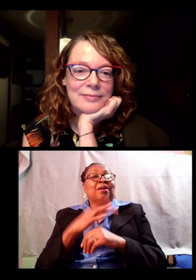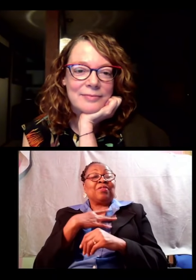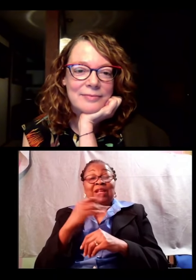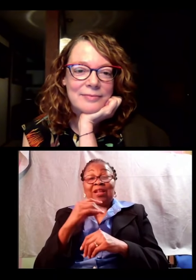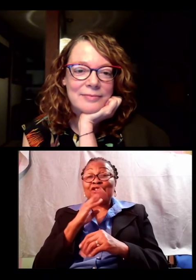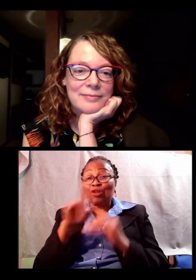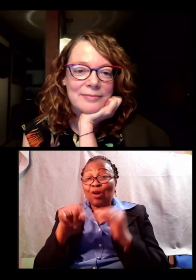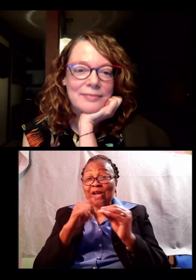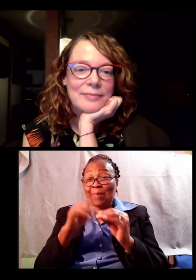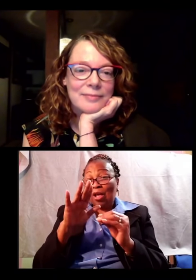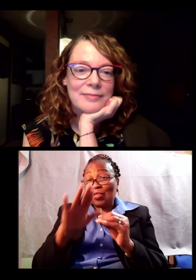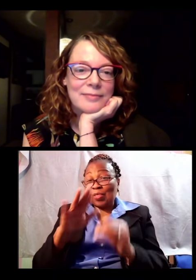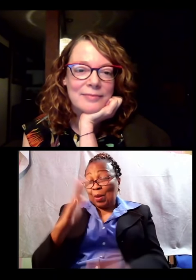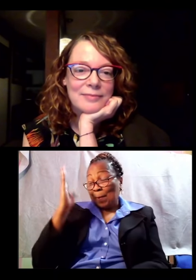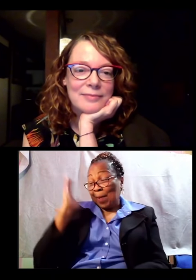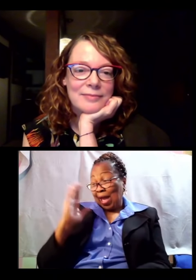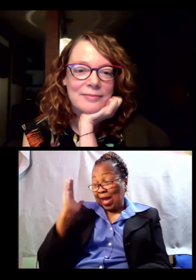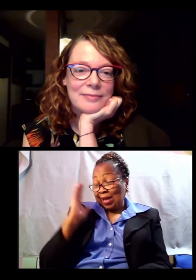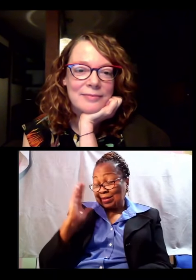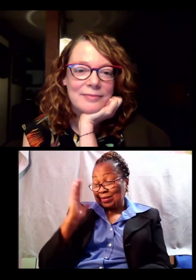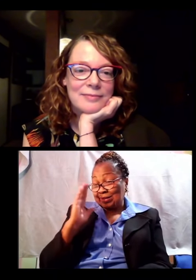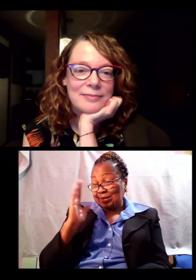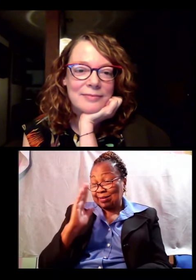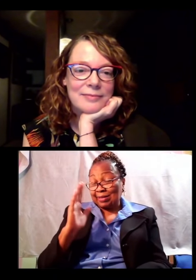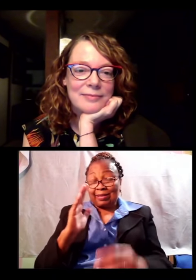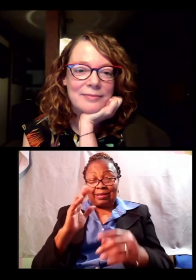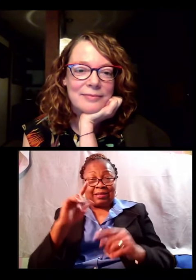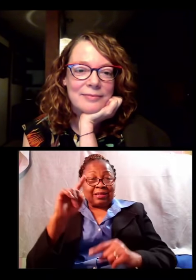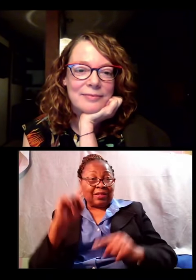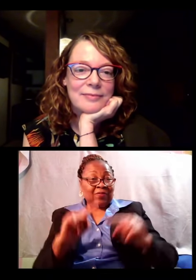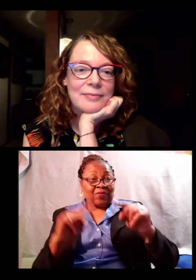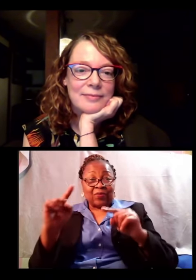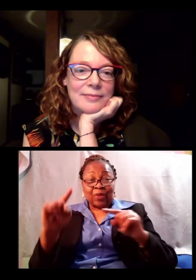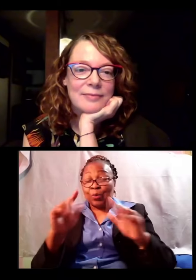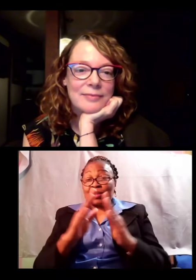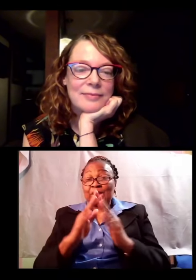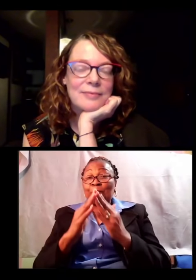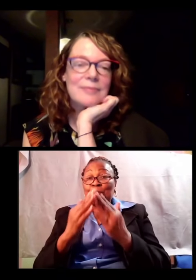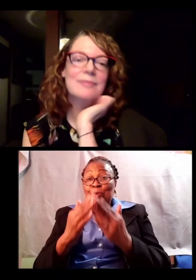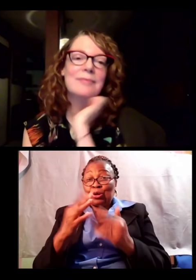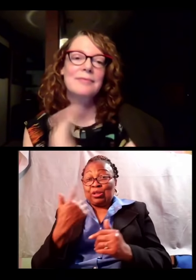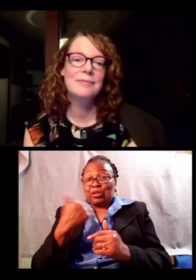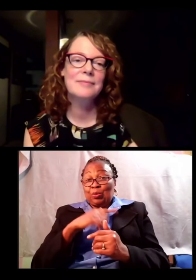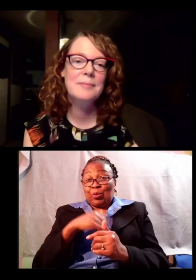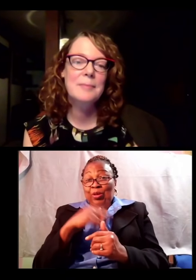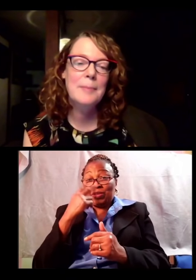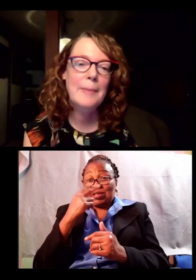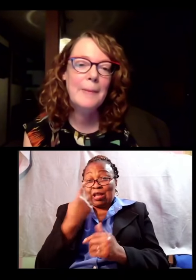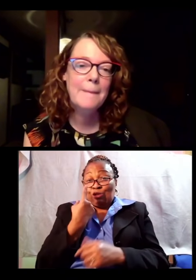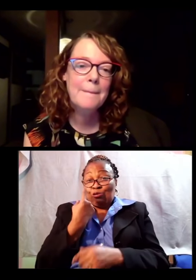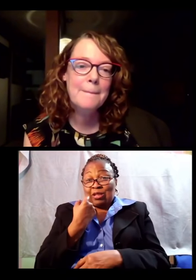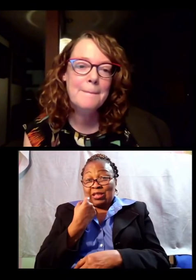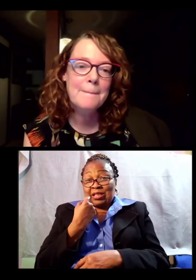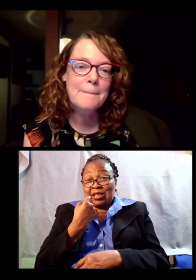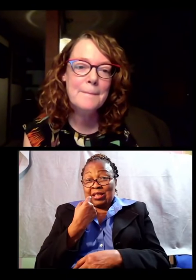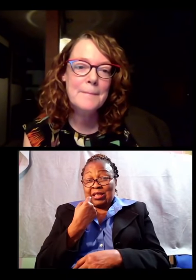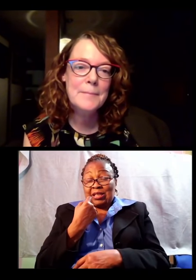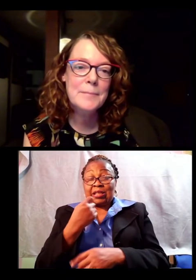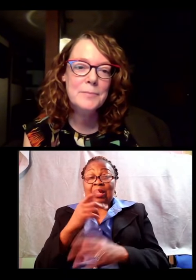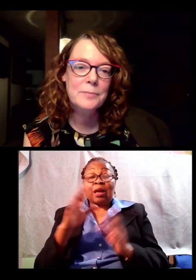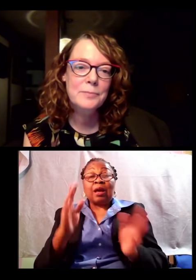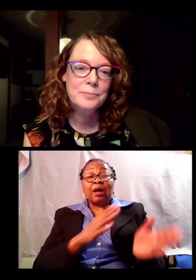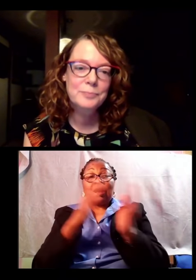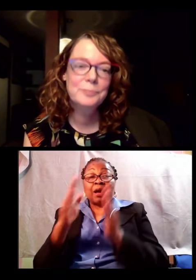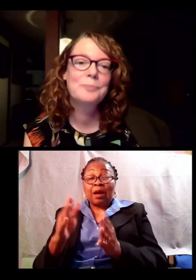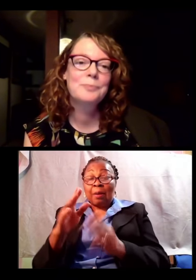their past in various books that we've had recently, whereas zombies are